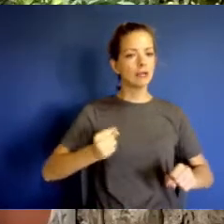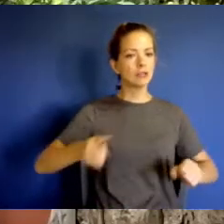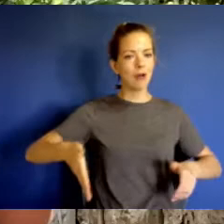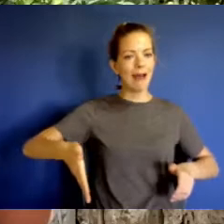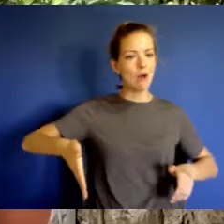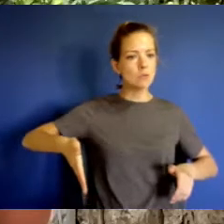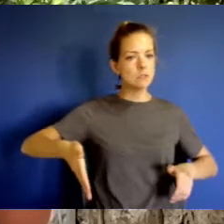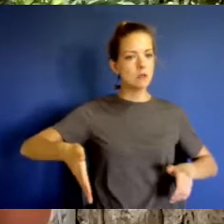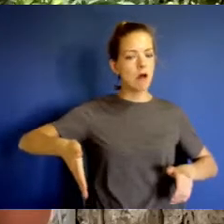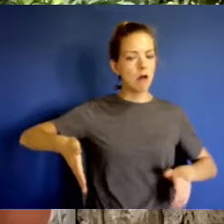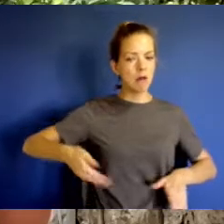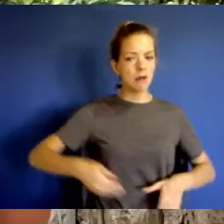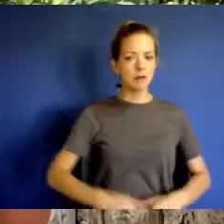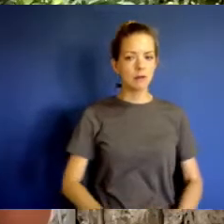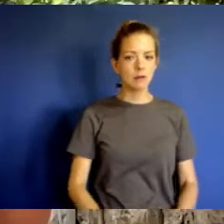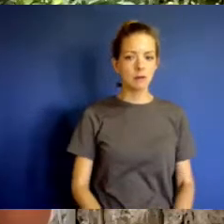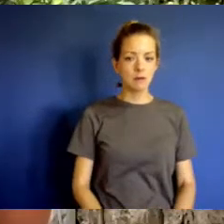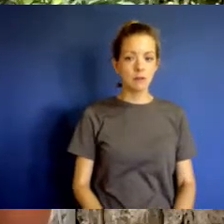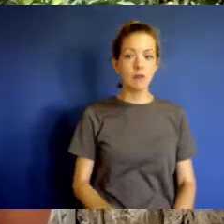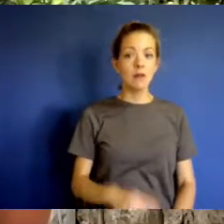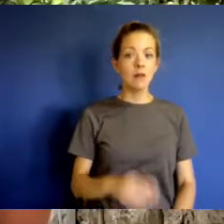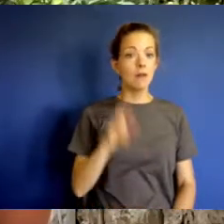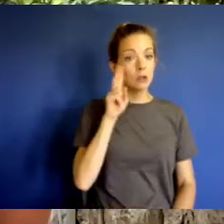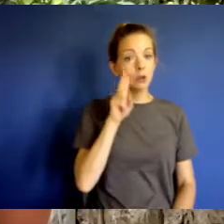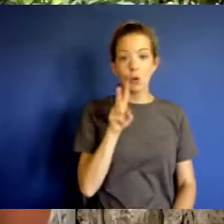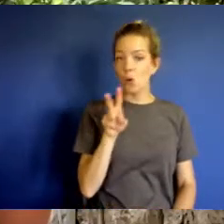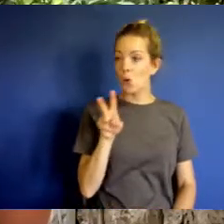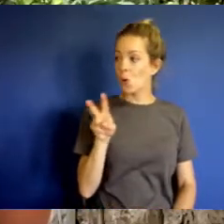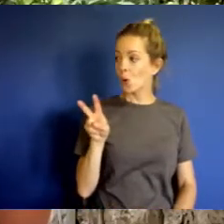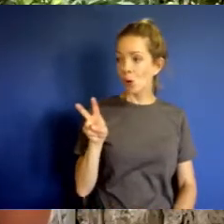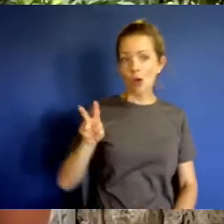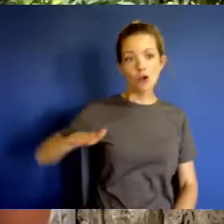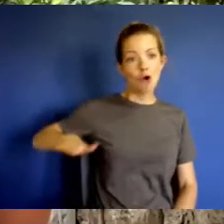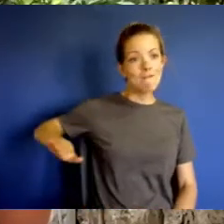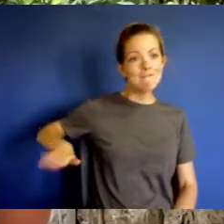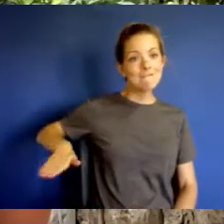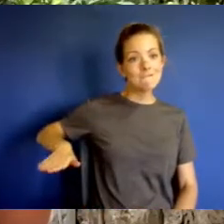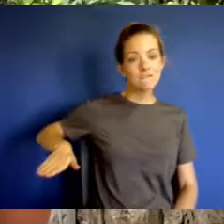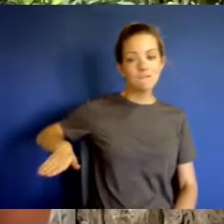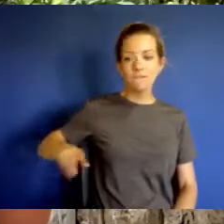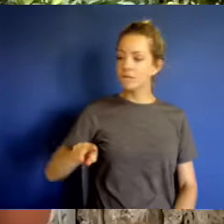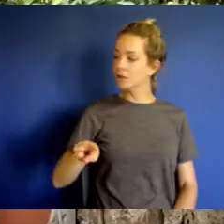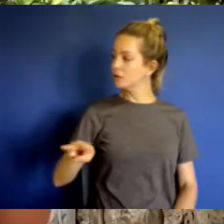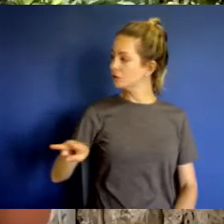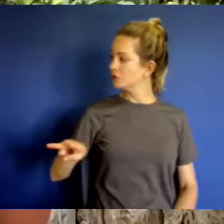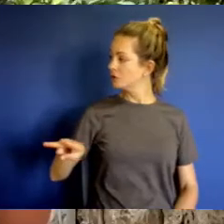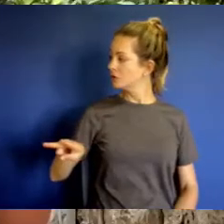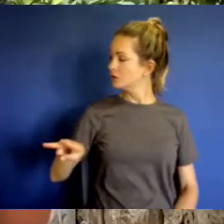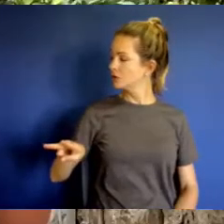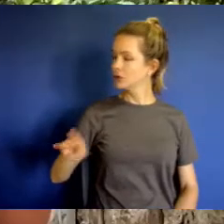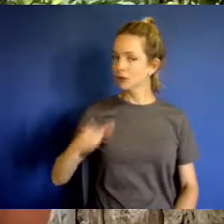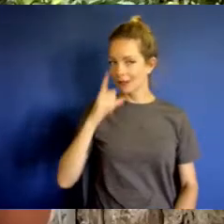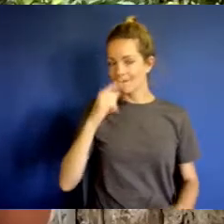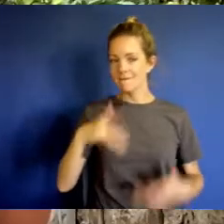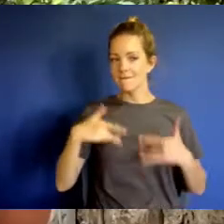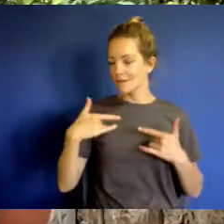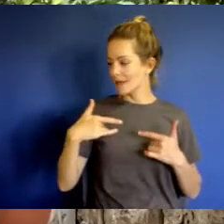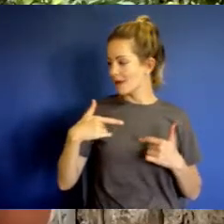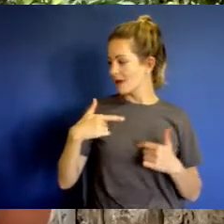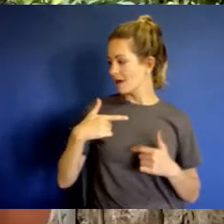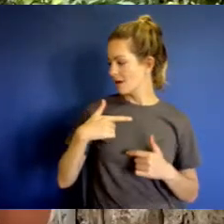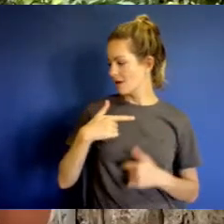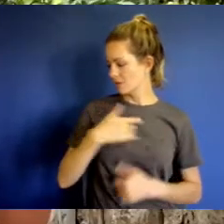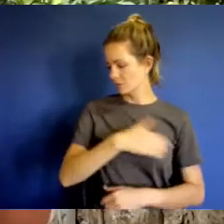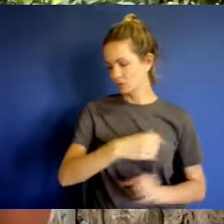And then turn your head towards that crossed over foot and feel the stretch down the right hand side of the body.